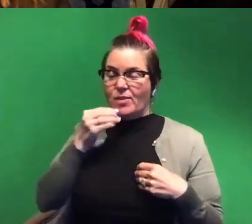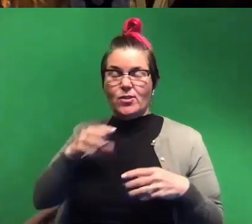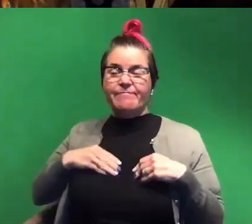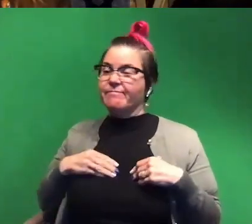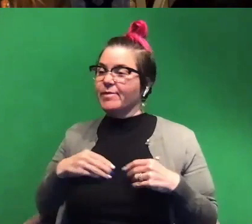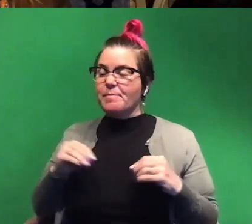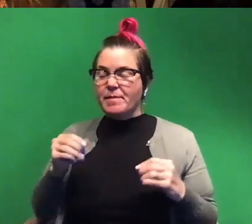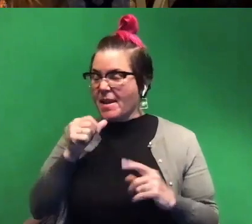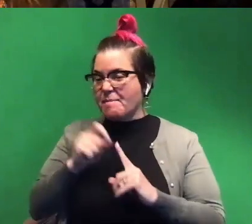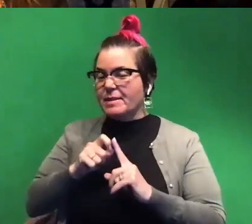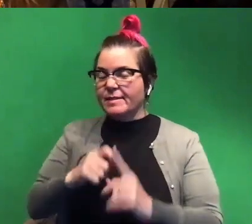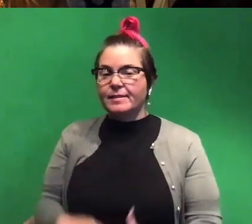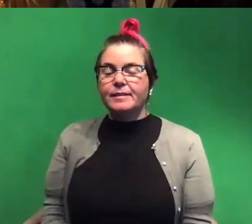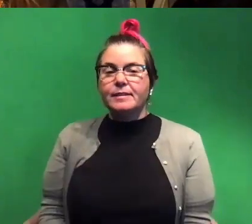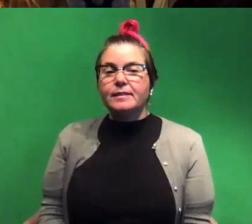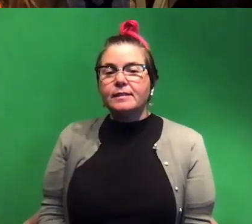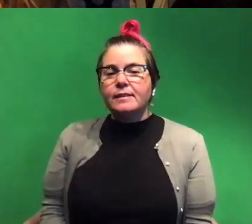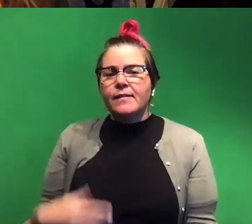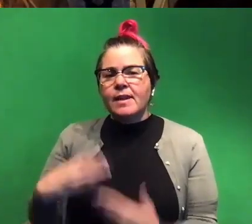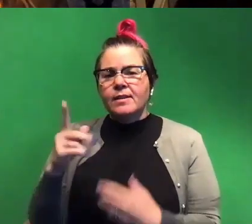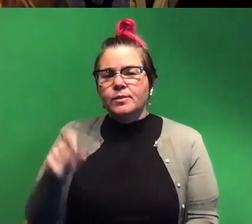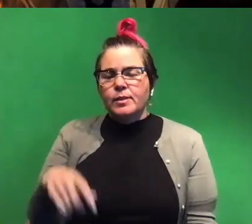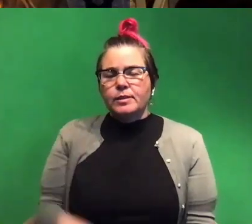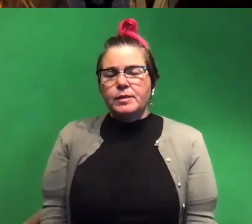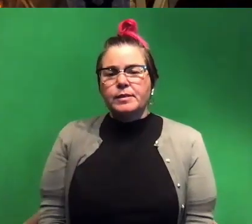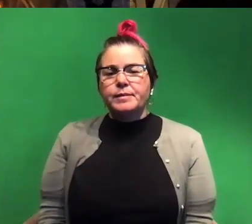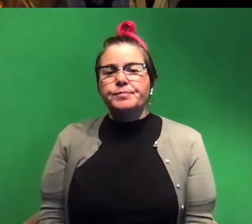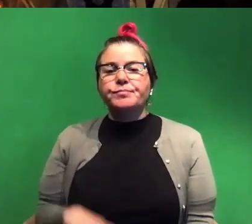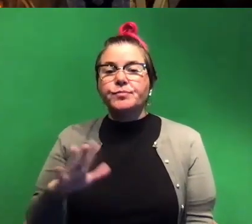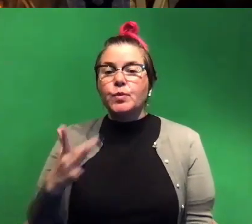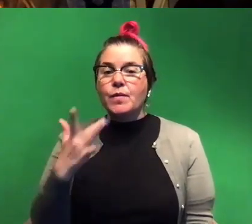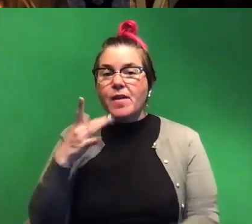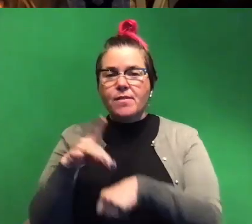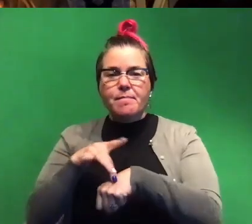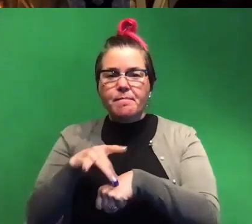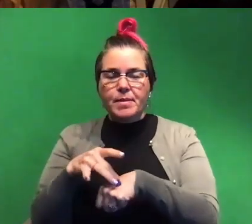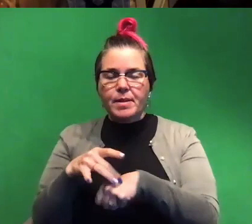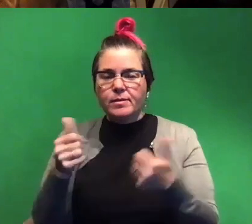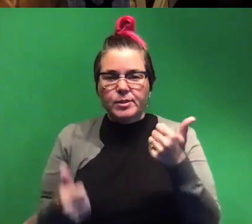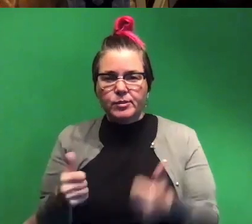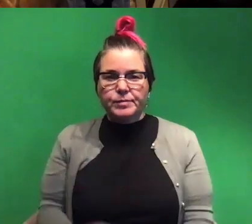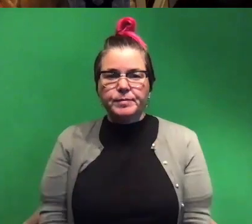picky. Let's see. The next question is, what is your favorite planet?